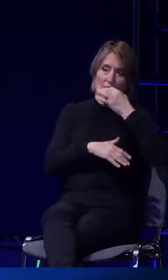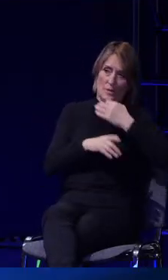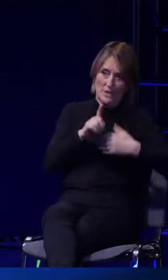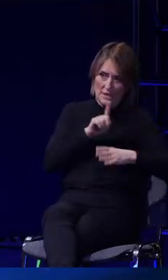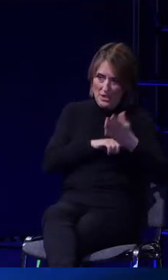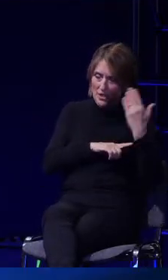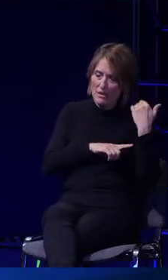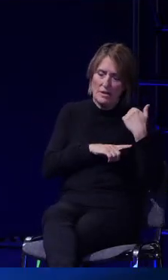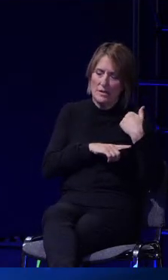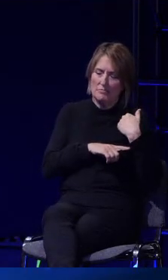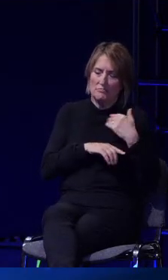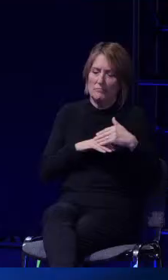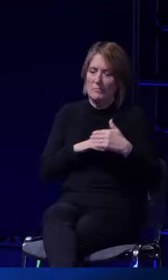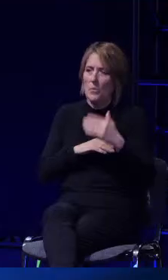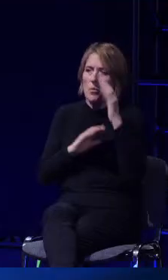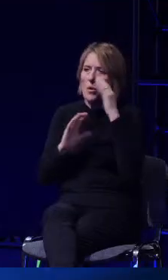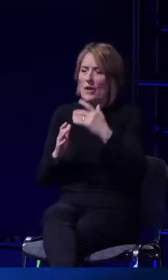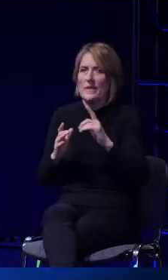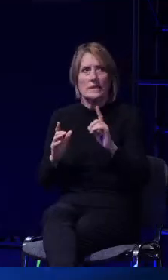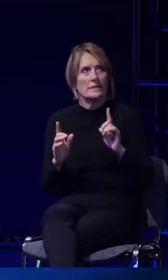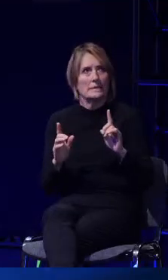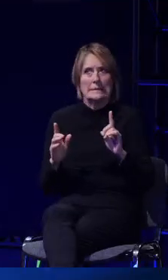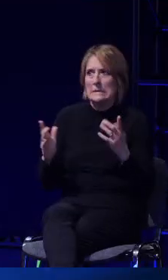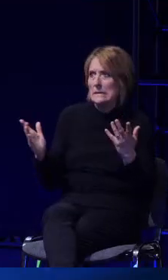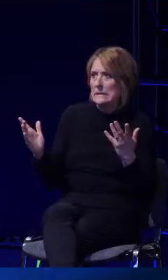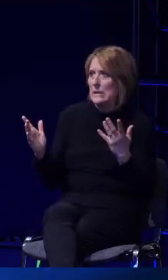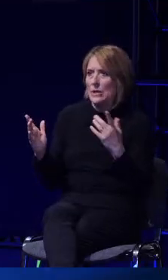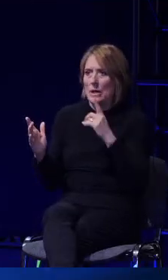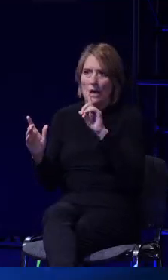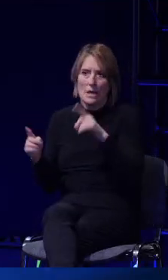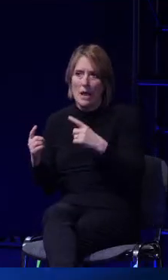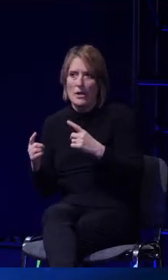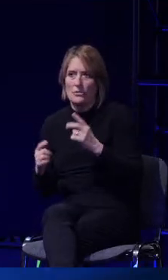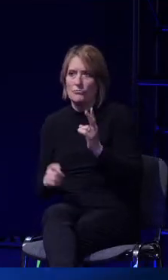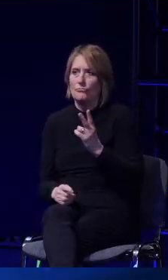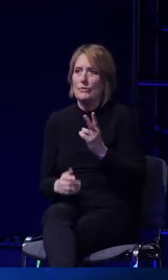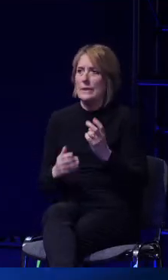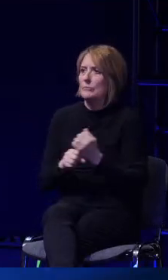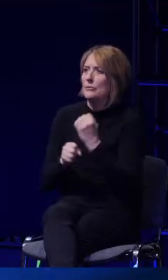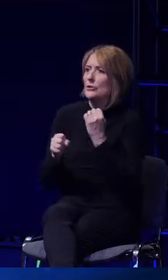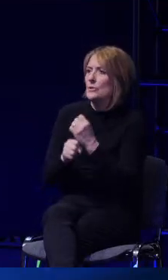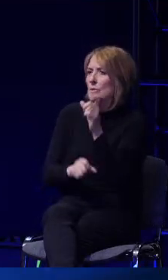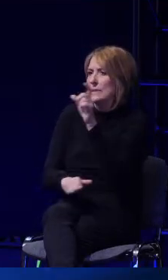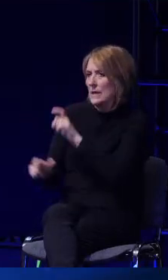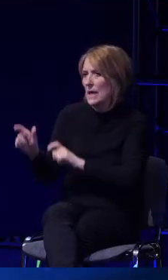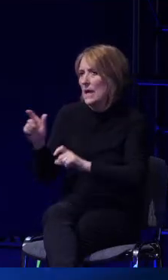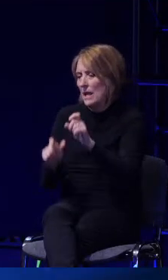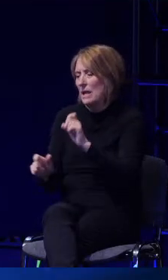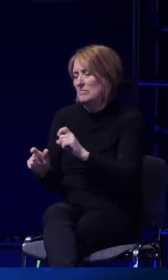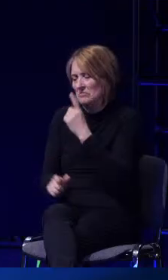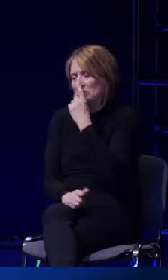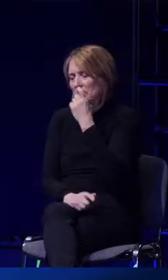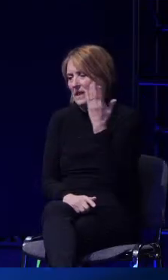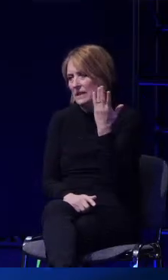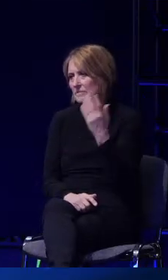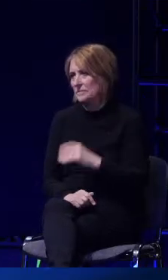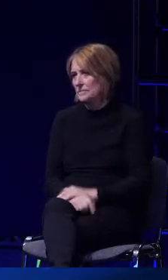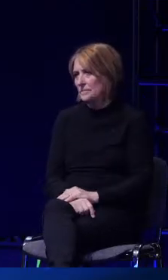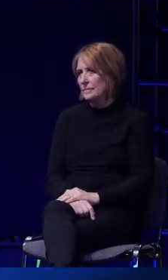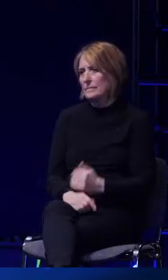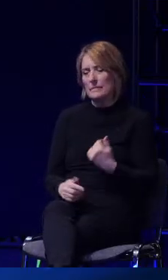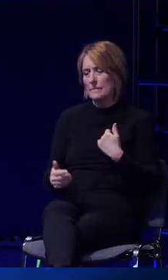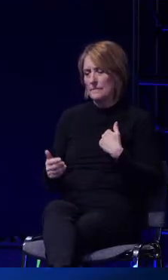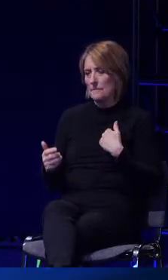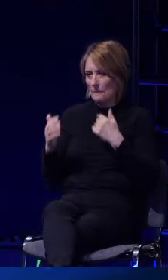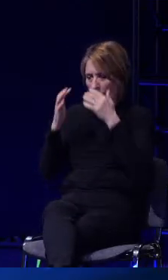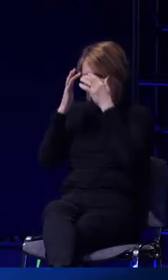longer worry that we'll have something that can't reproduce a color that certainly meets what I'm happy